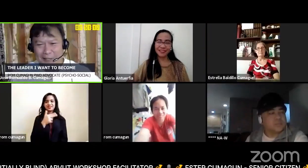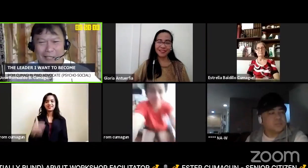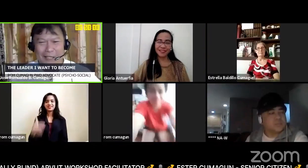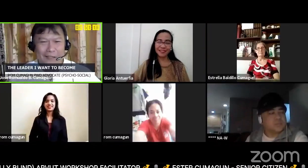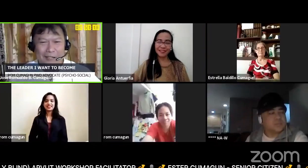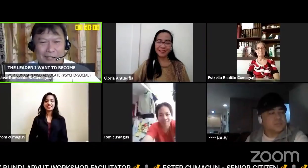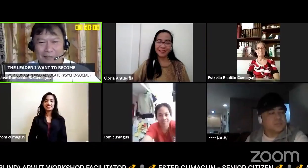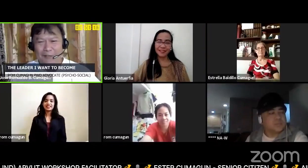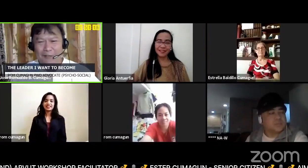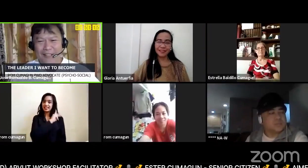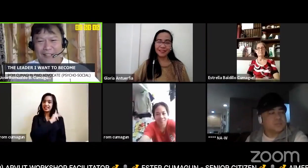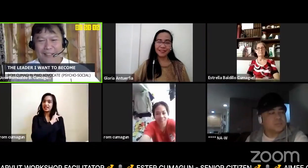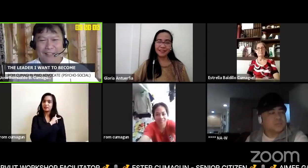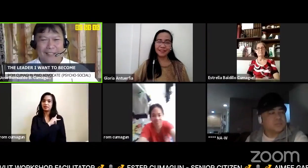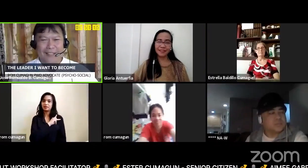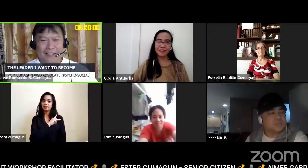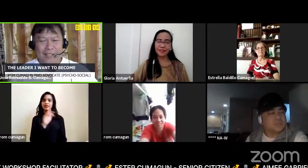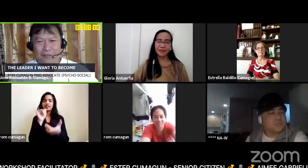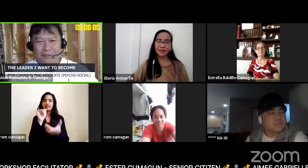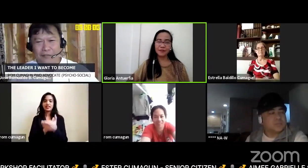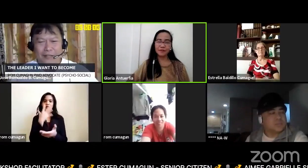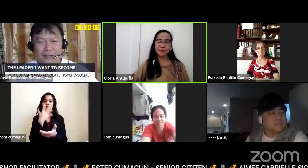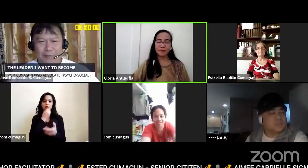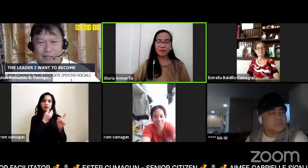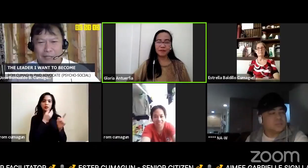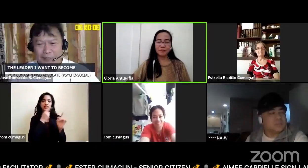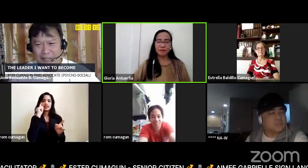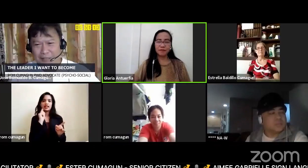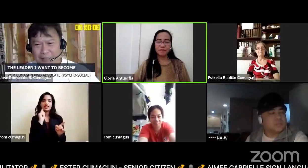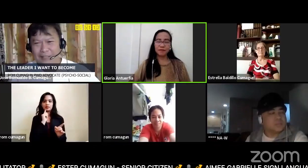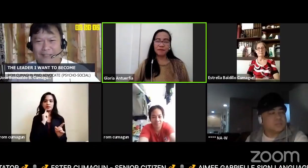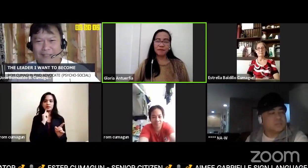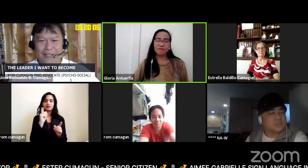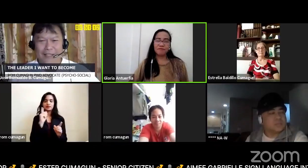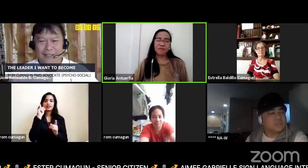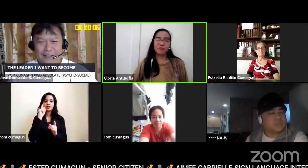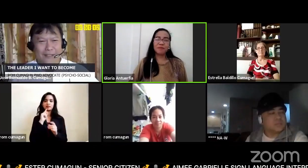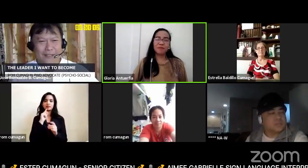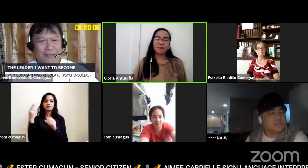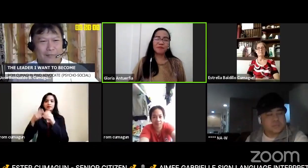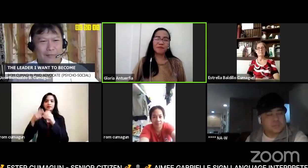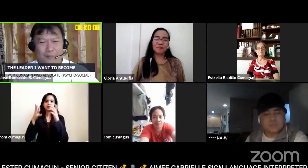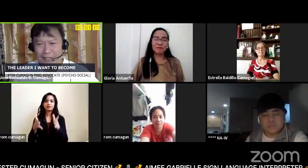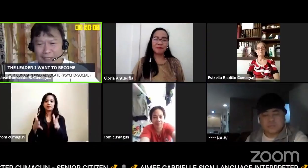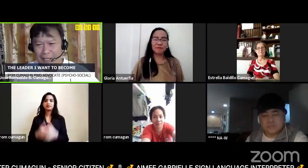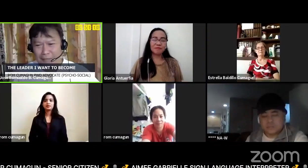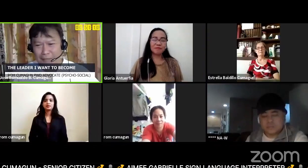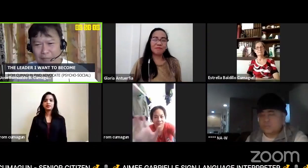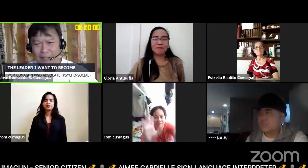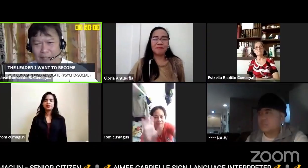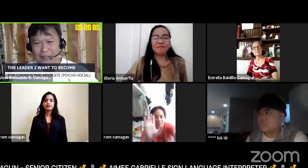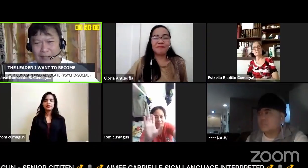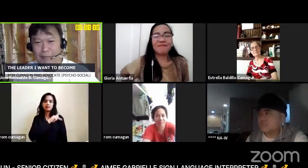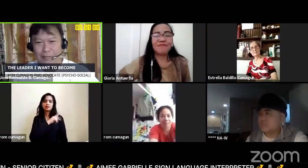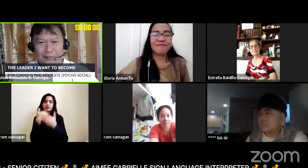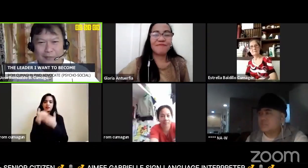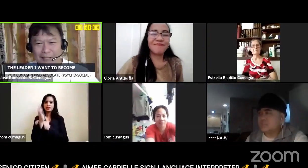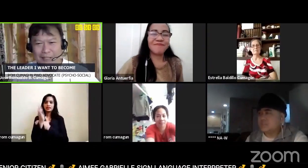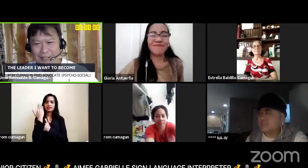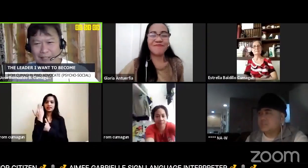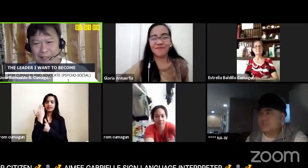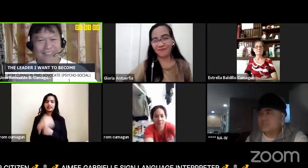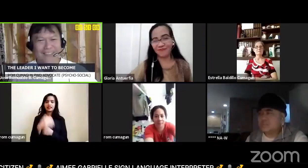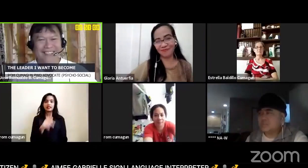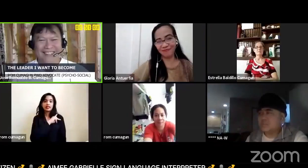Cam is one of our deaf participants. Okay, so Cam, good morning, Cam. Cam